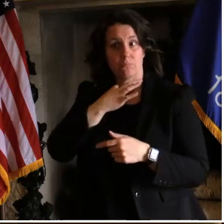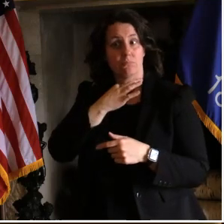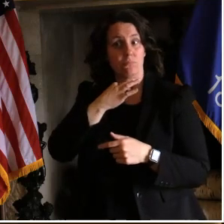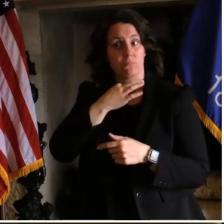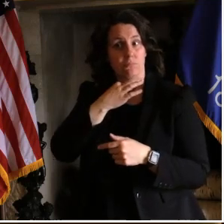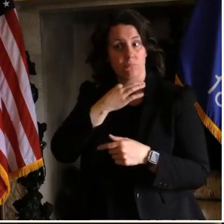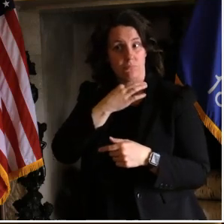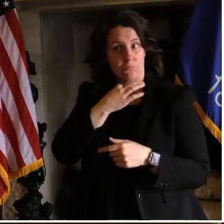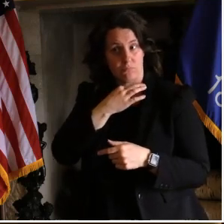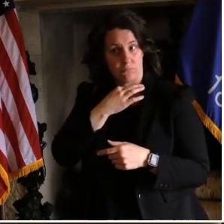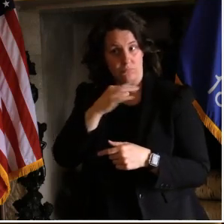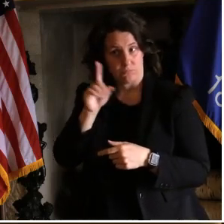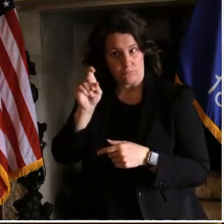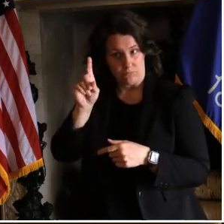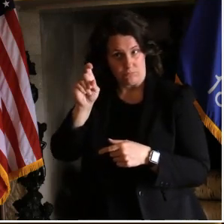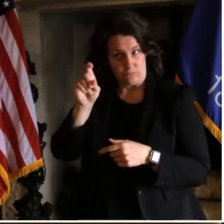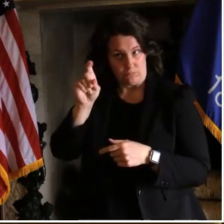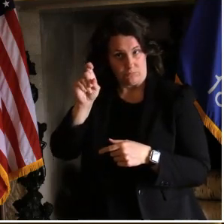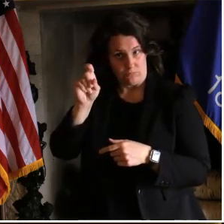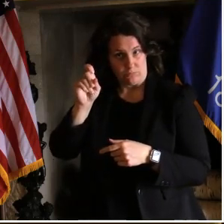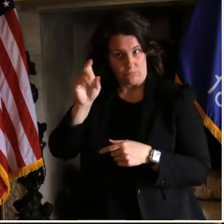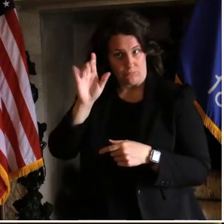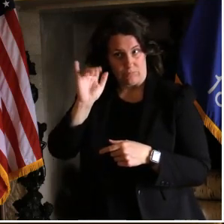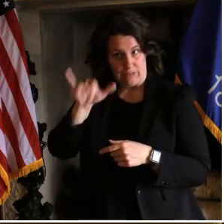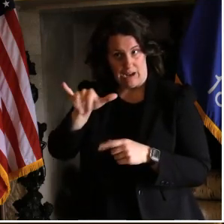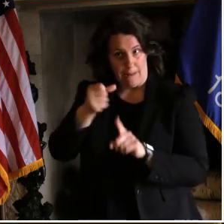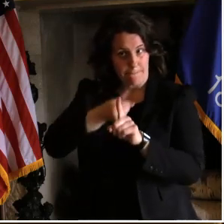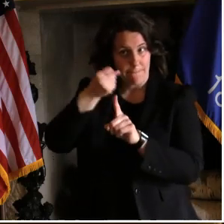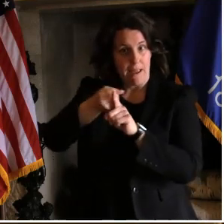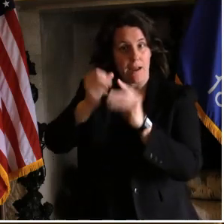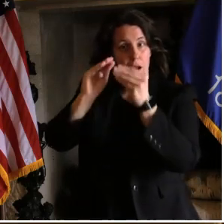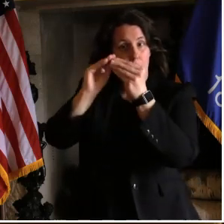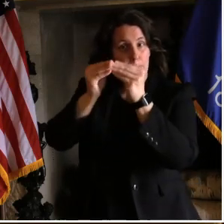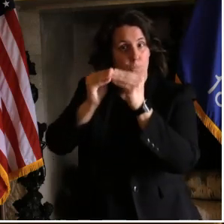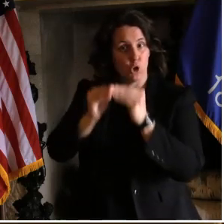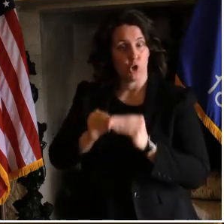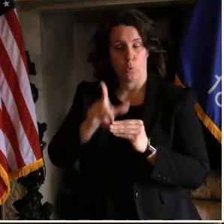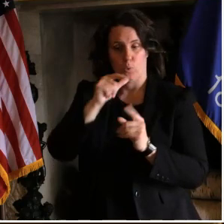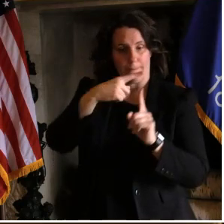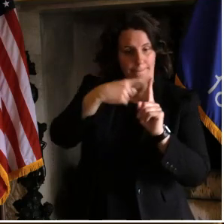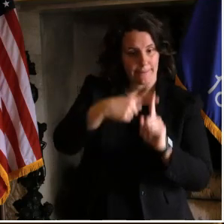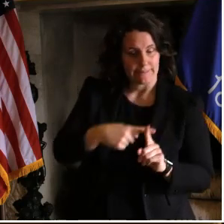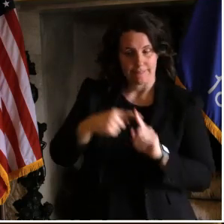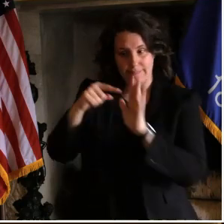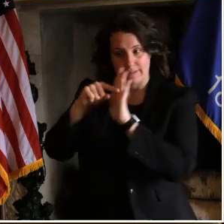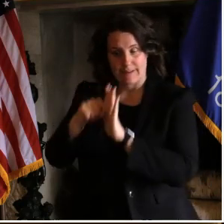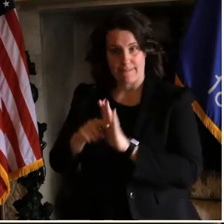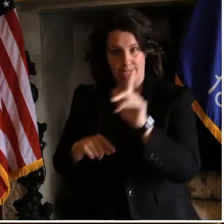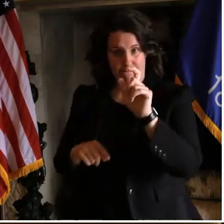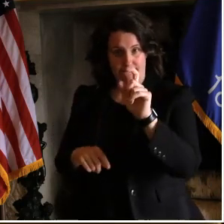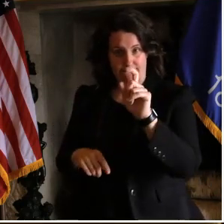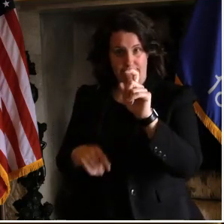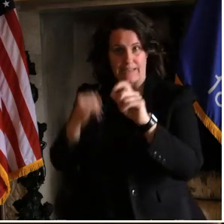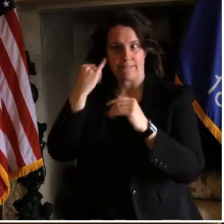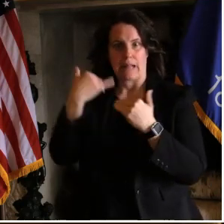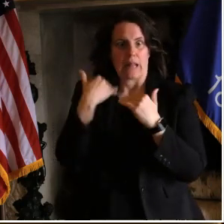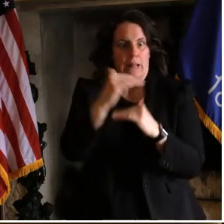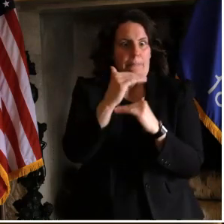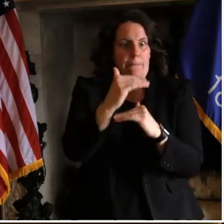we can track who's infected and how the infection is spreading throughout the state. I'm just curious if that limits our knowledge of that